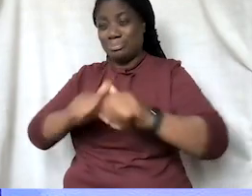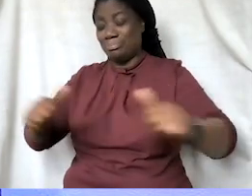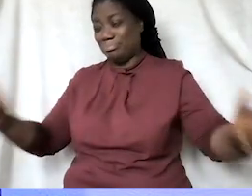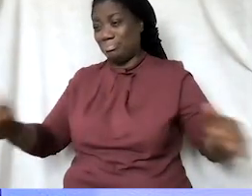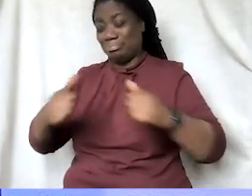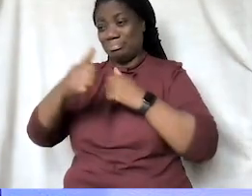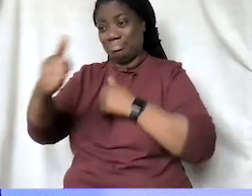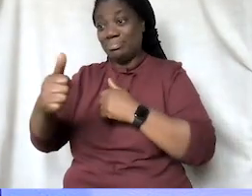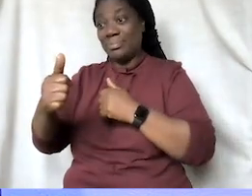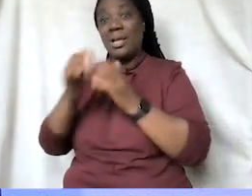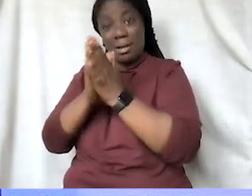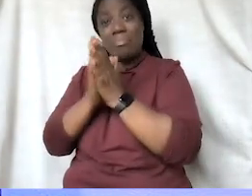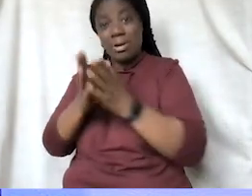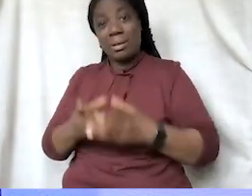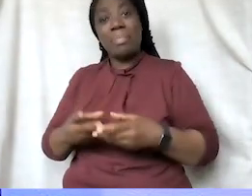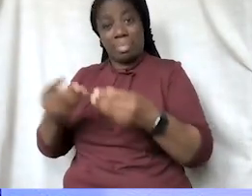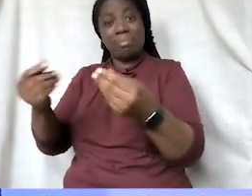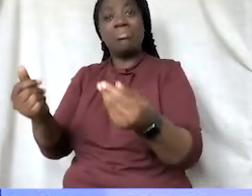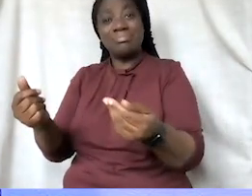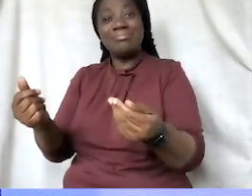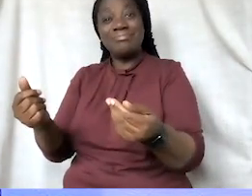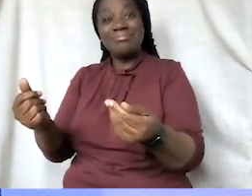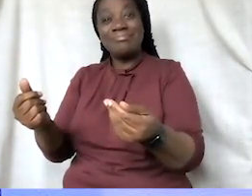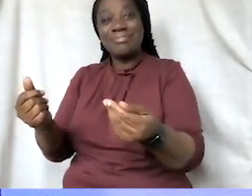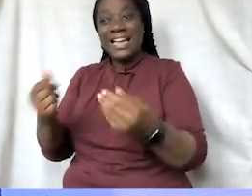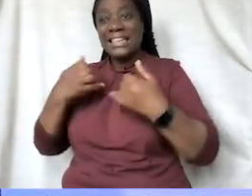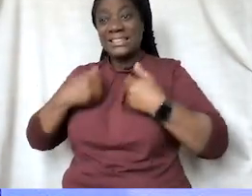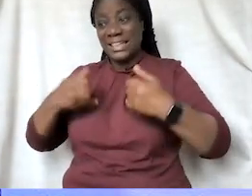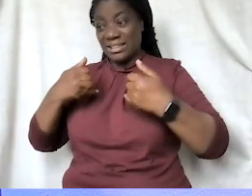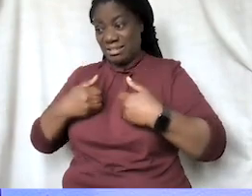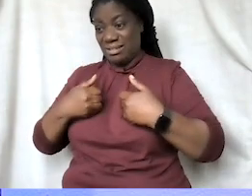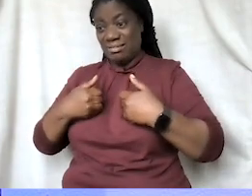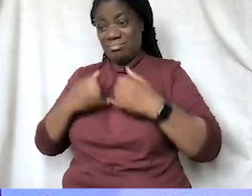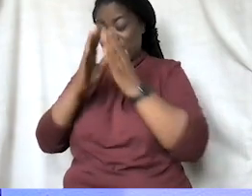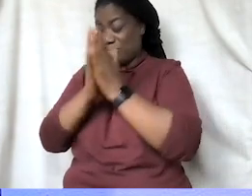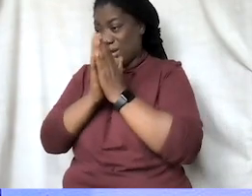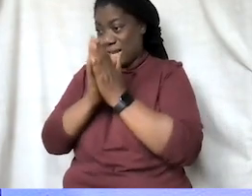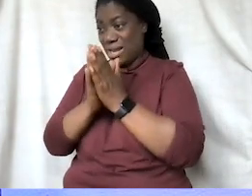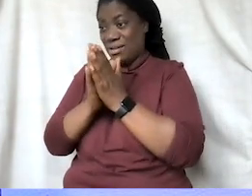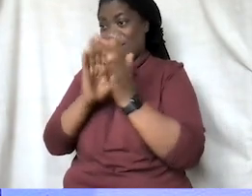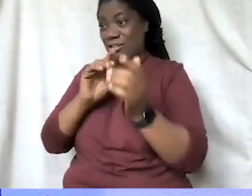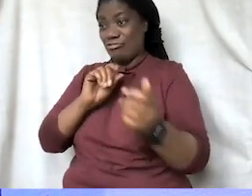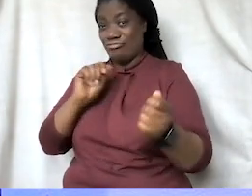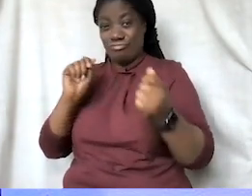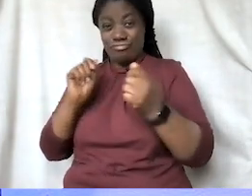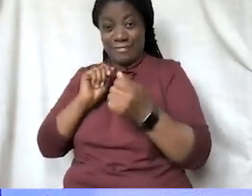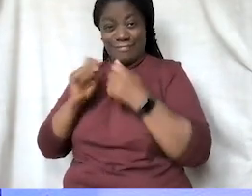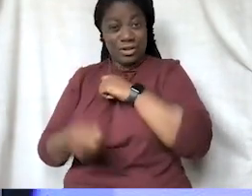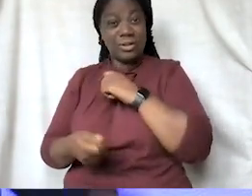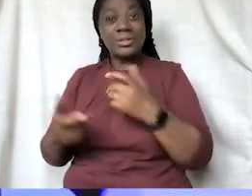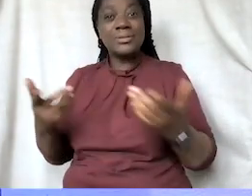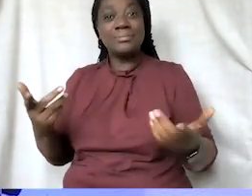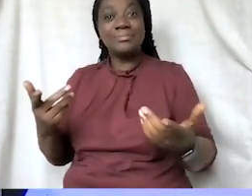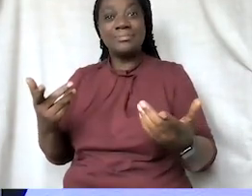is no sickness that have gone too far that prayer cannot reverse. There is no child that has gone